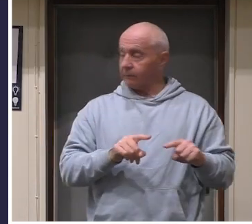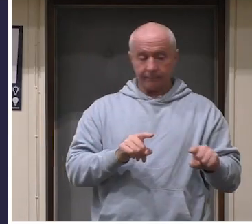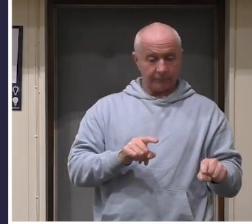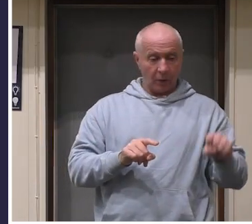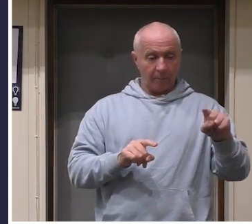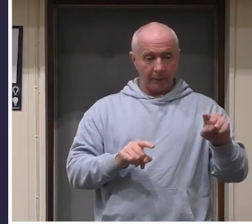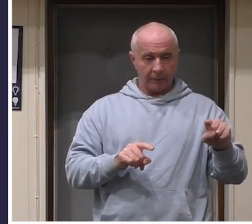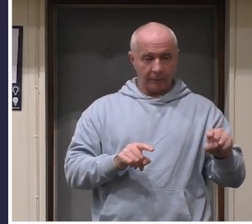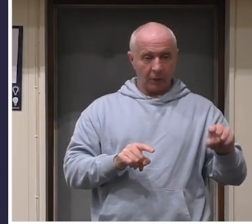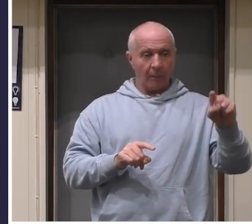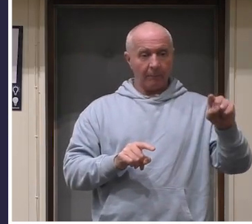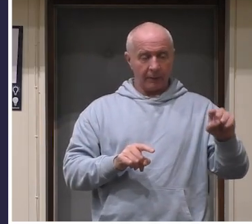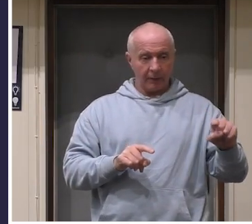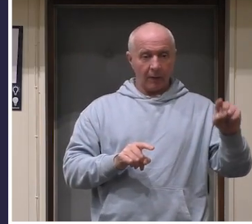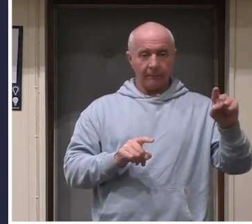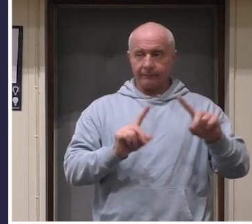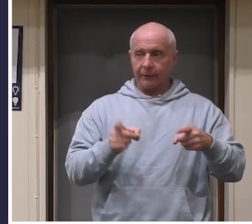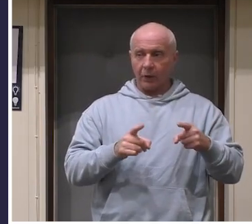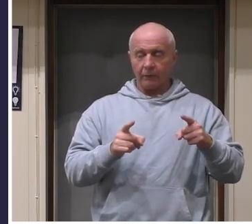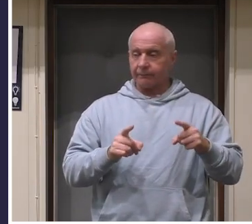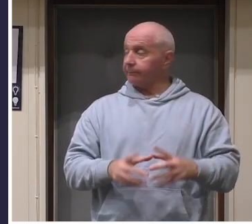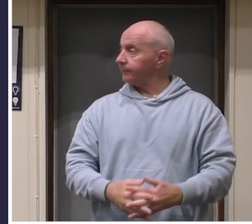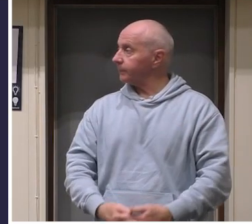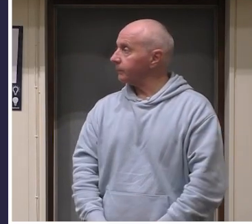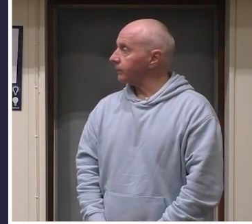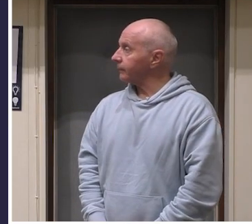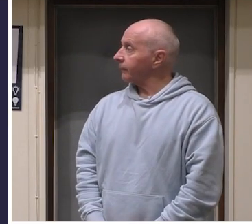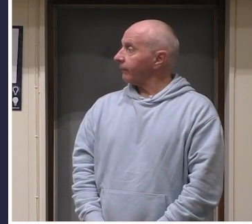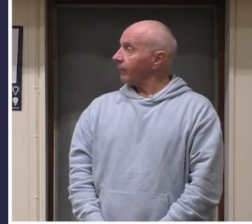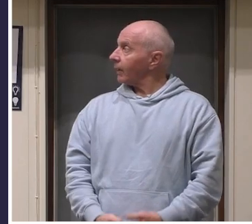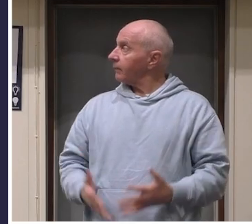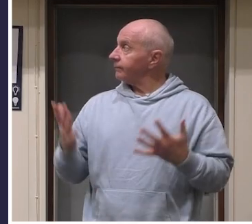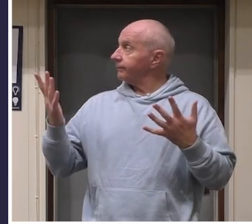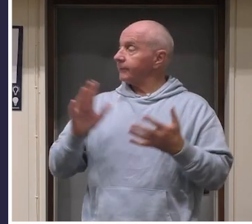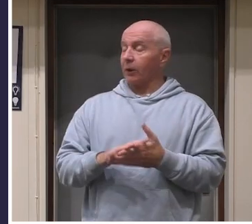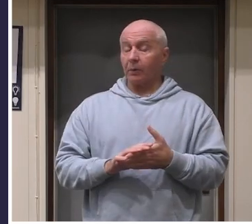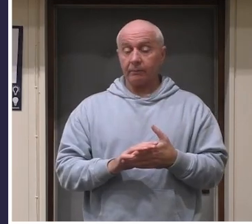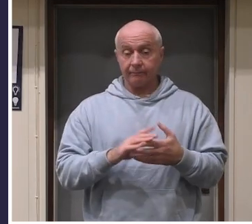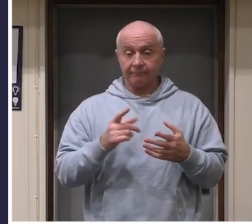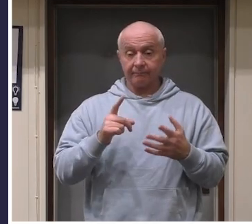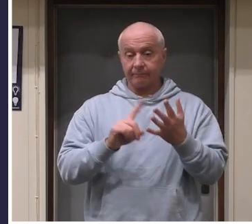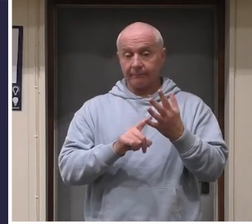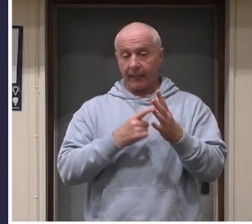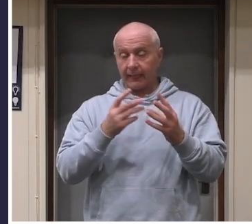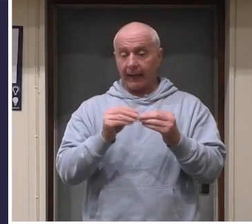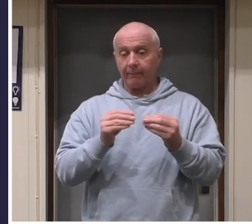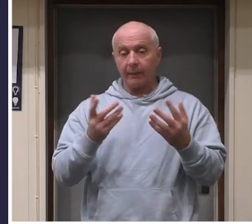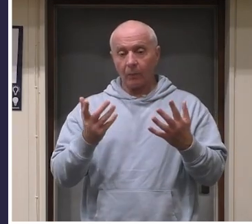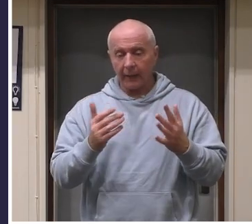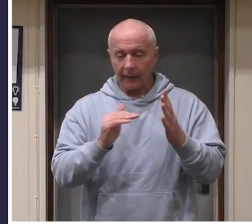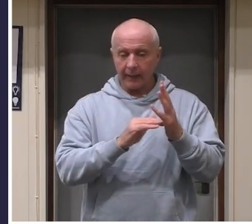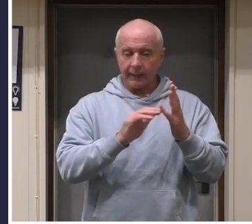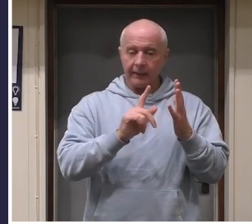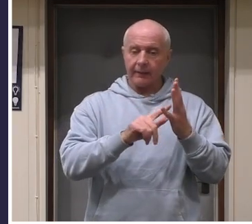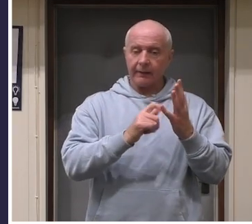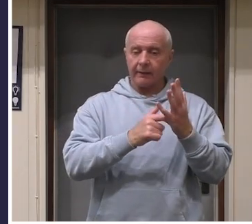go up, it cannot go down anymore. And you can use that. You do this. We built this experiment in a lab in Zurich, and we did this